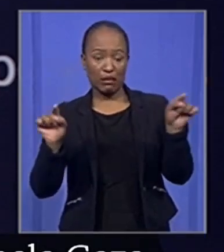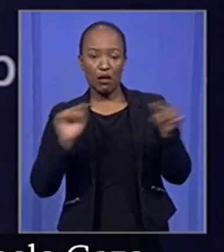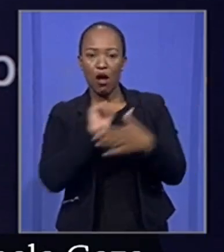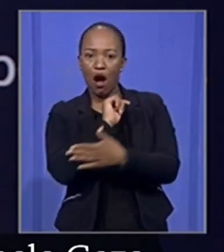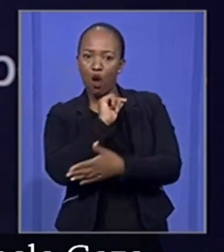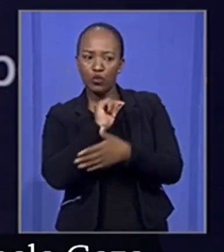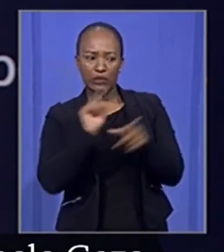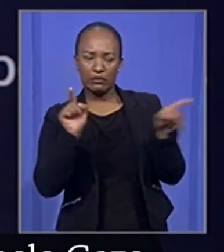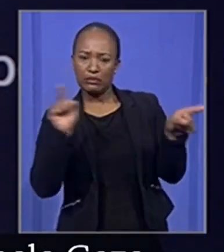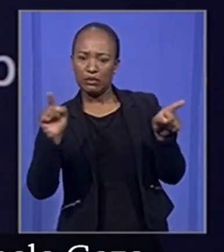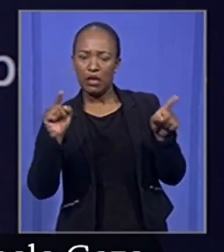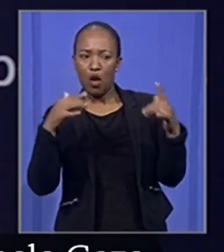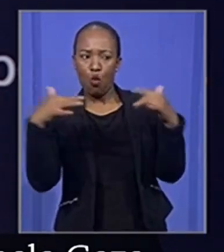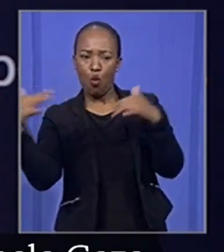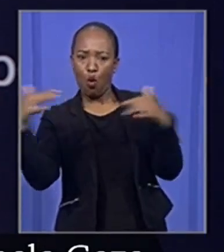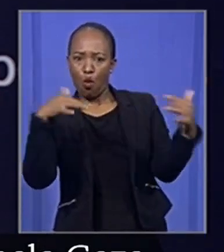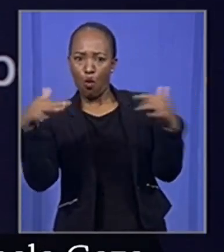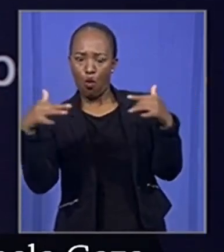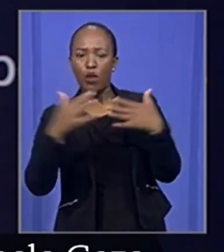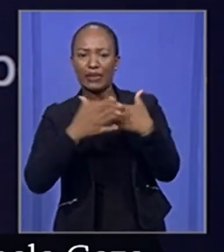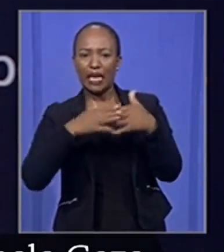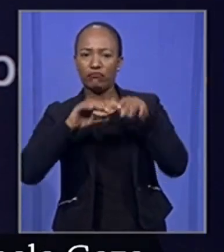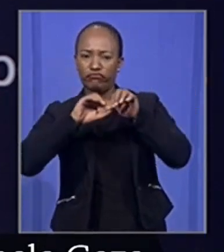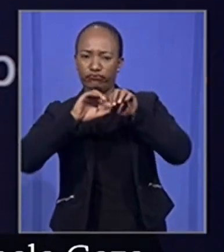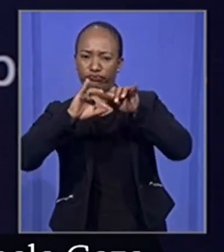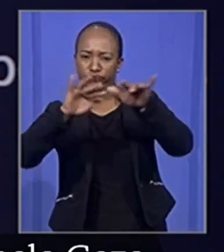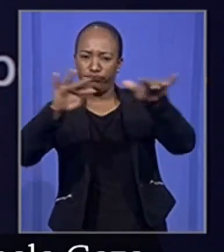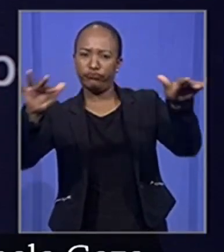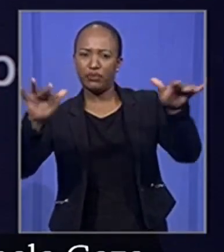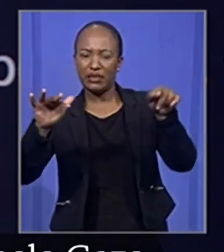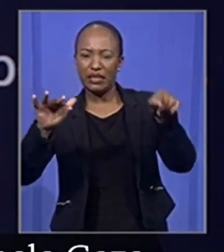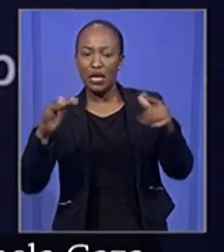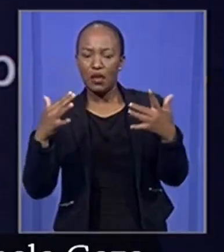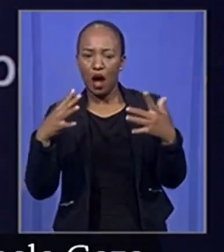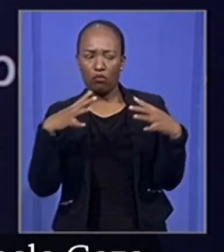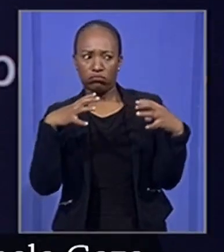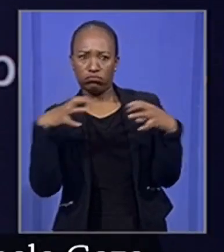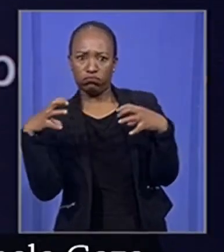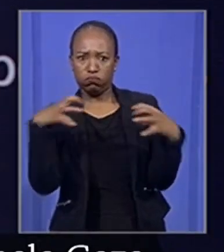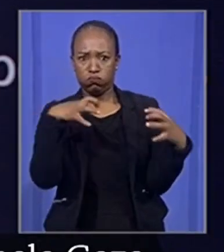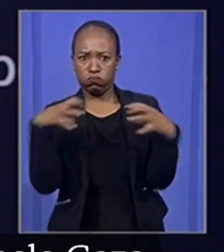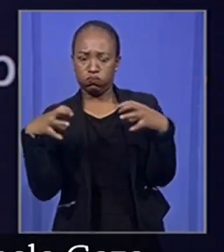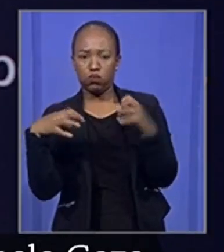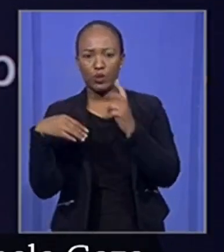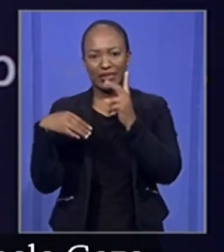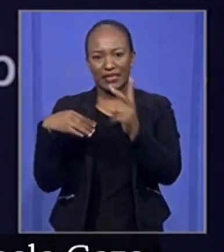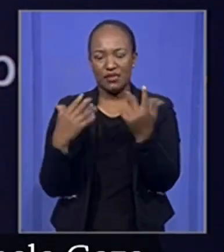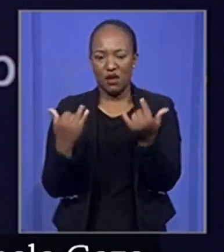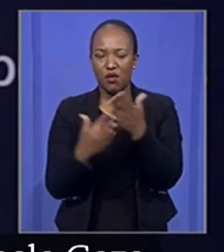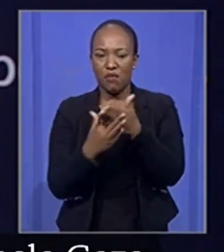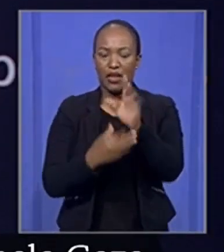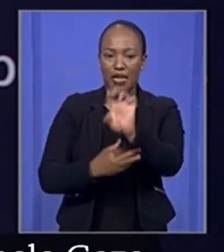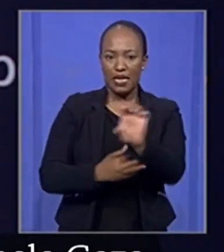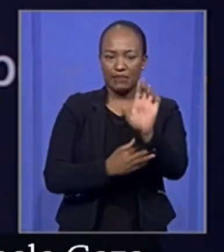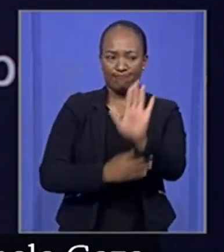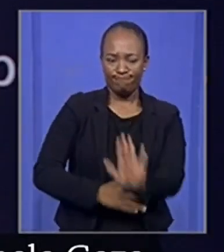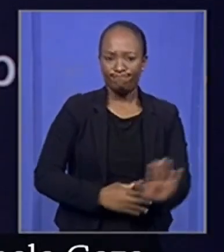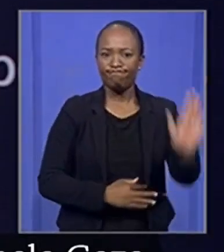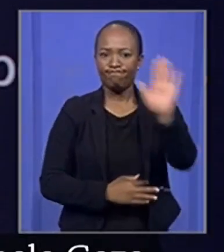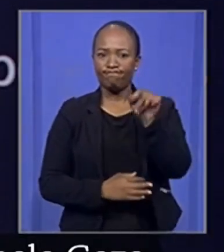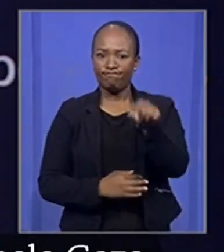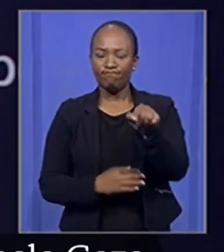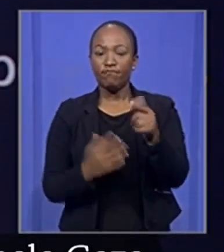e sa emisi e tla fetela ho dinaha tse ding mme tsitsipano ke ena re a bona botjhabela bohare ka kakaretso. Ntlha engwe ya bobedi ke